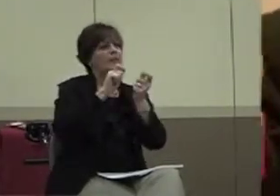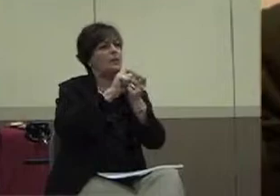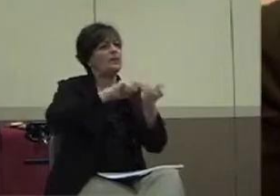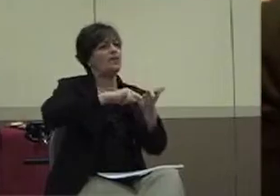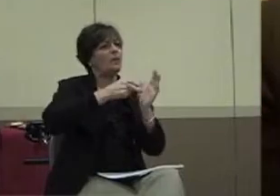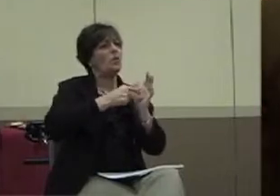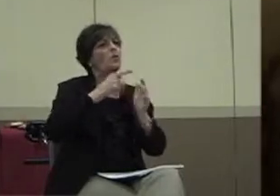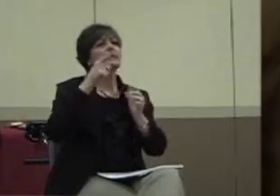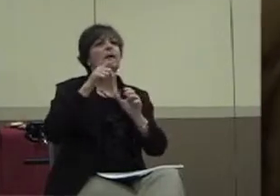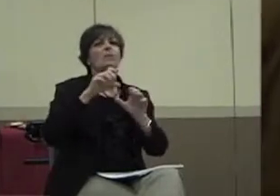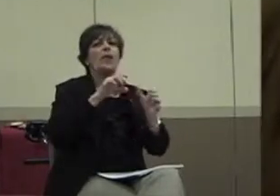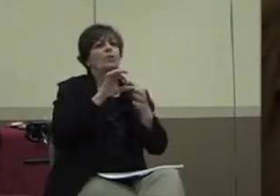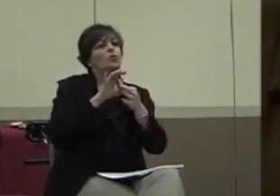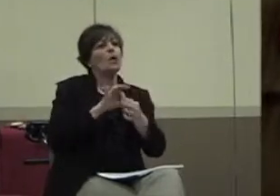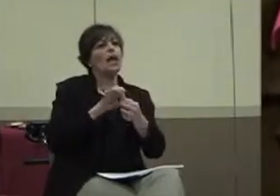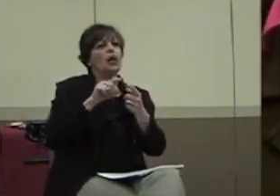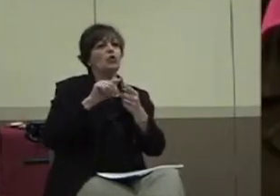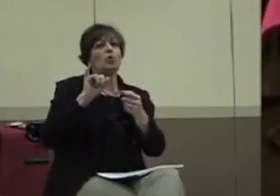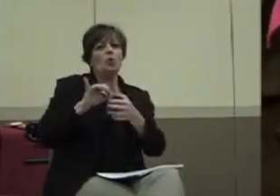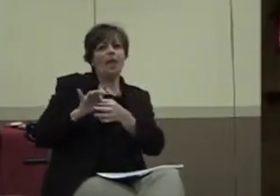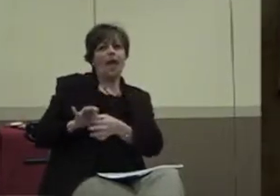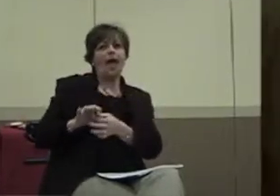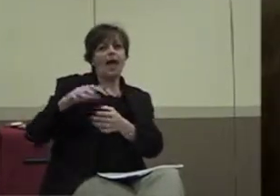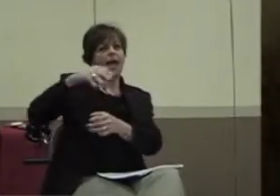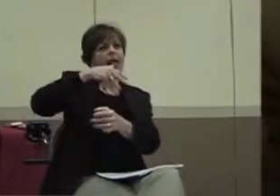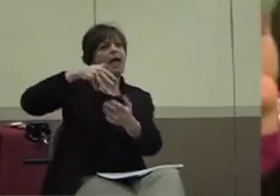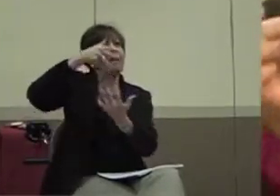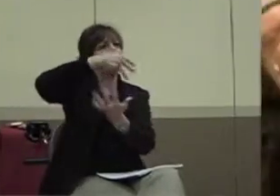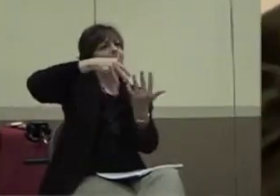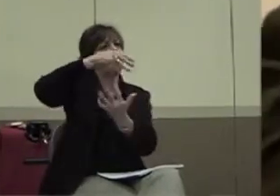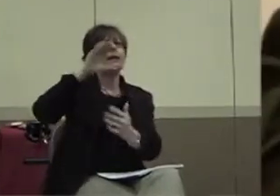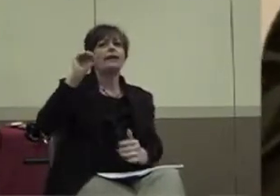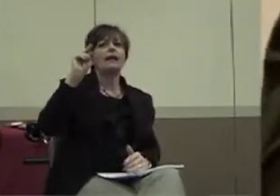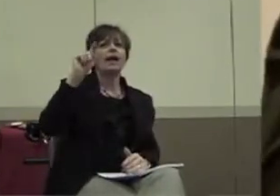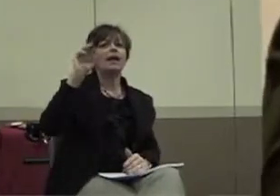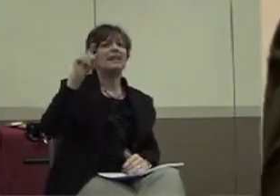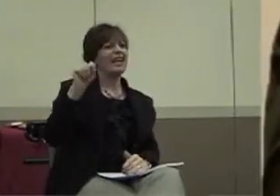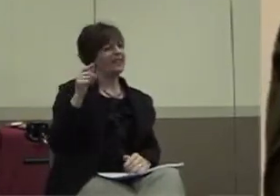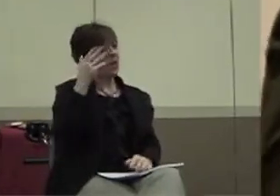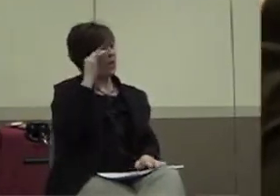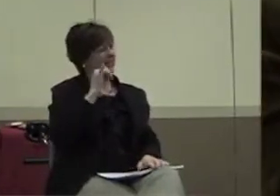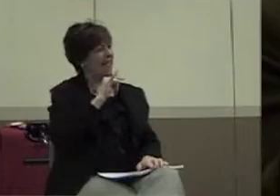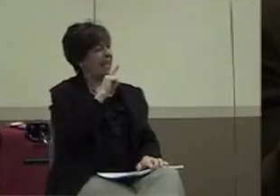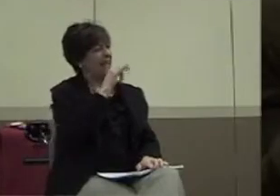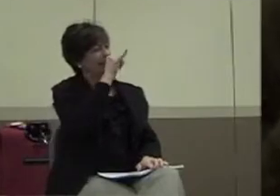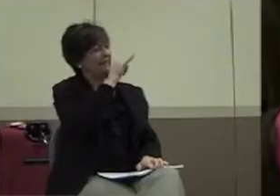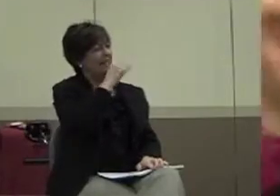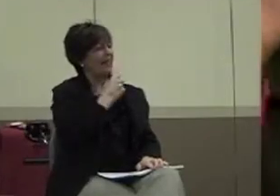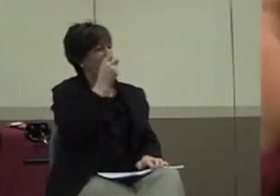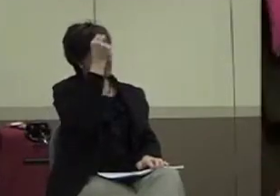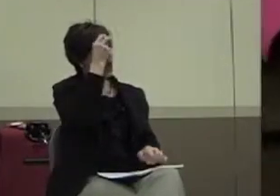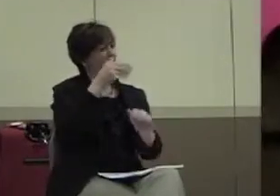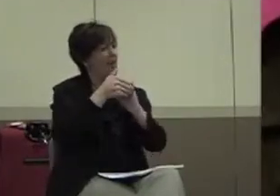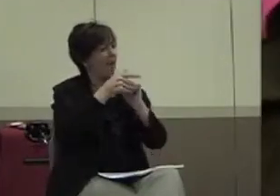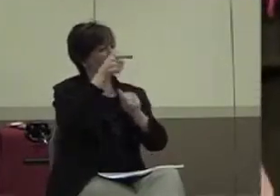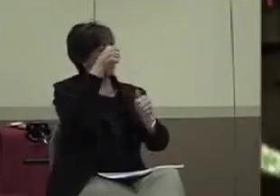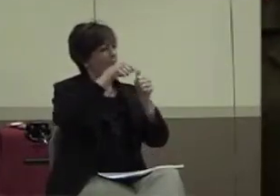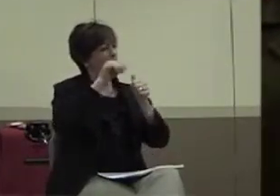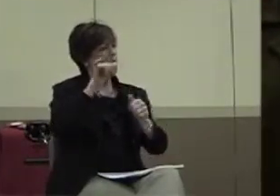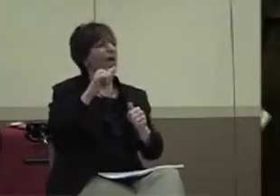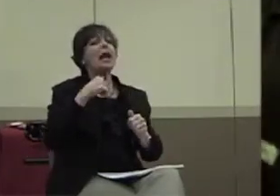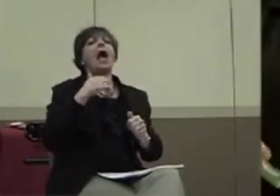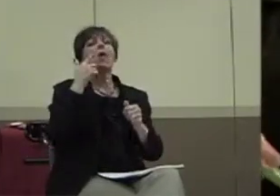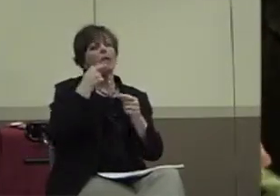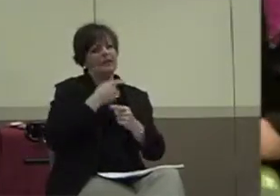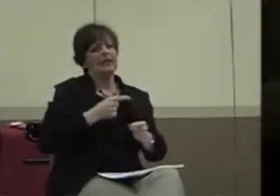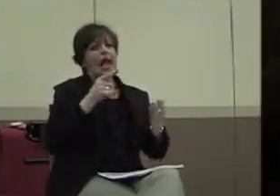behavior is related to the context within which it occurs. Now, why will this silly little frog remind you of that? Because of the story I'm